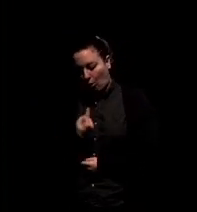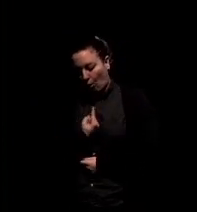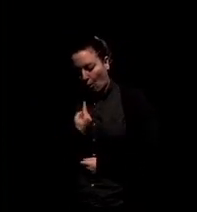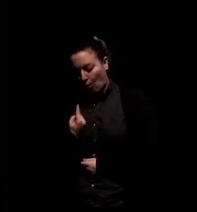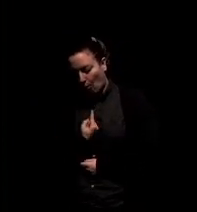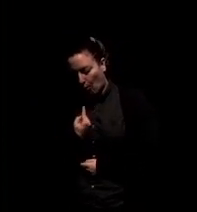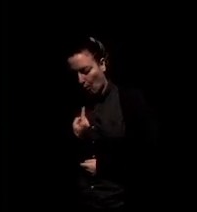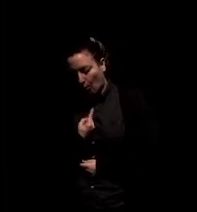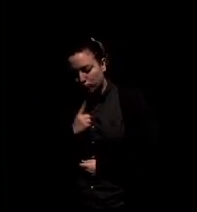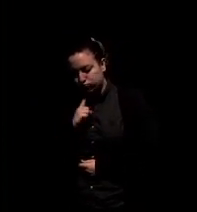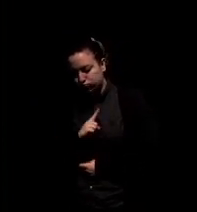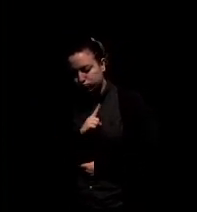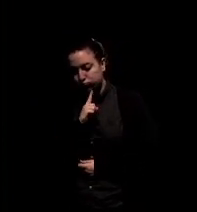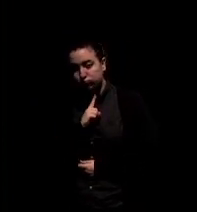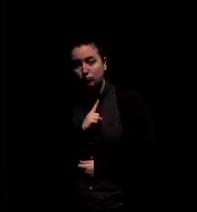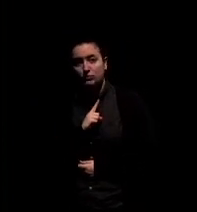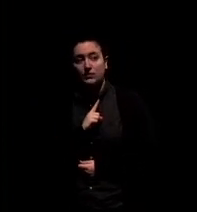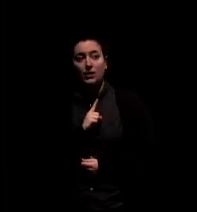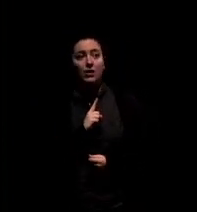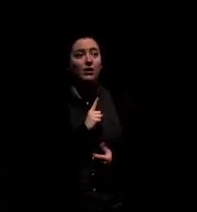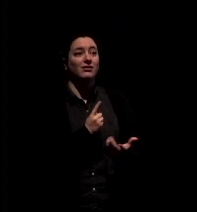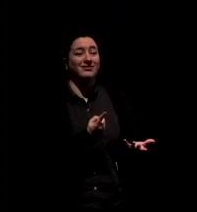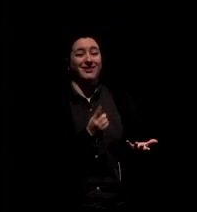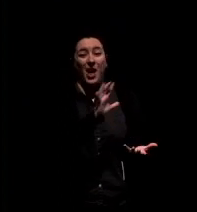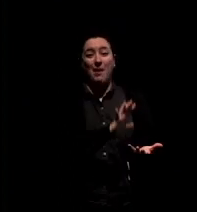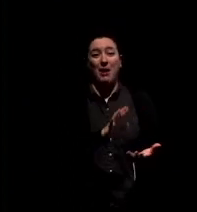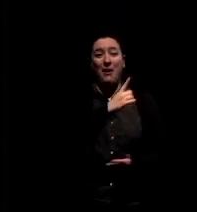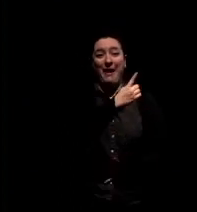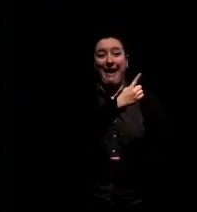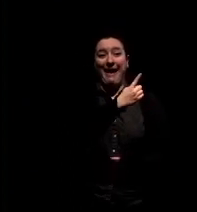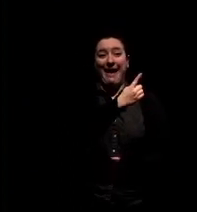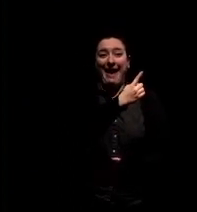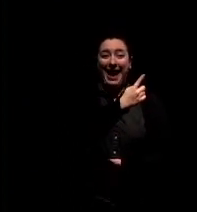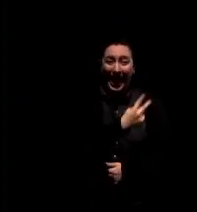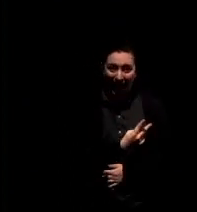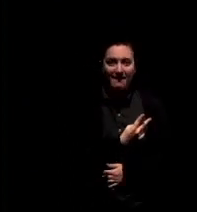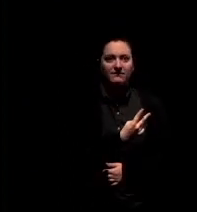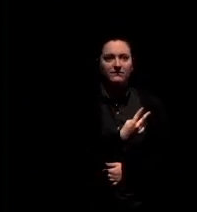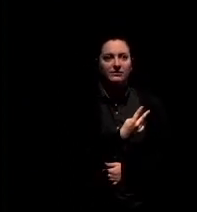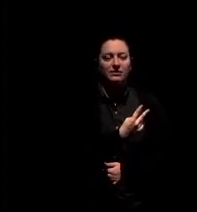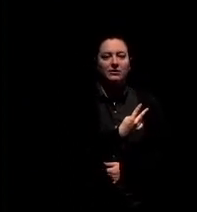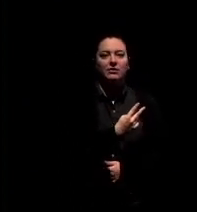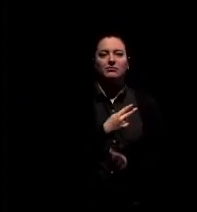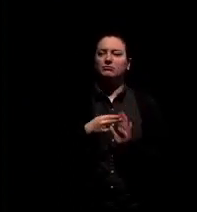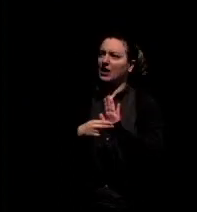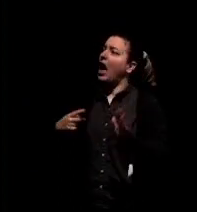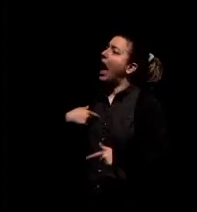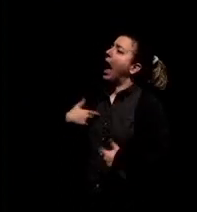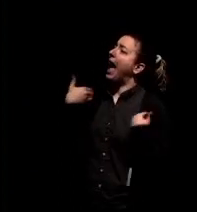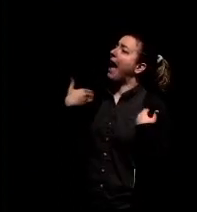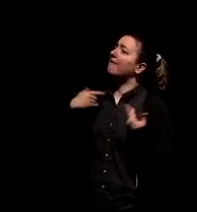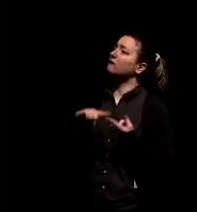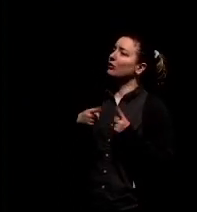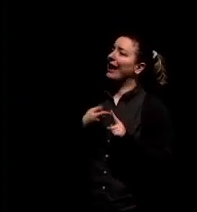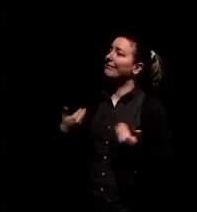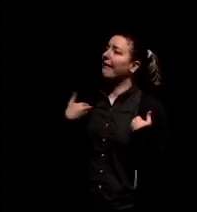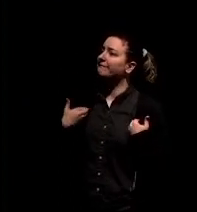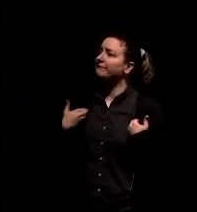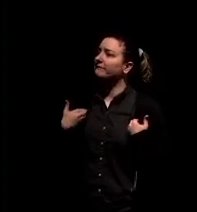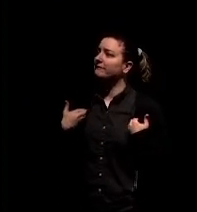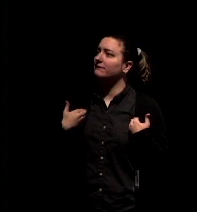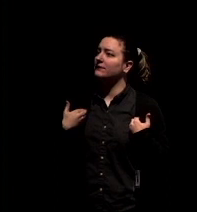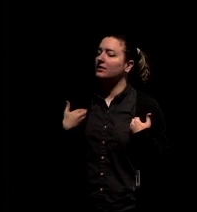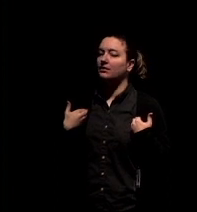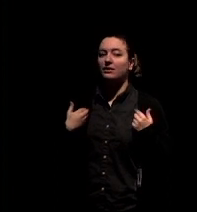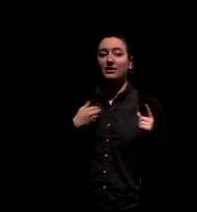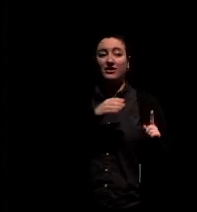LGBTQ older adults have a friend or close relative that they can call on, 40% versus more than